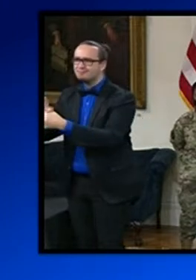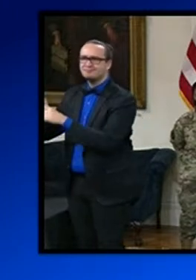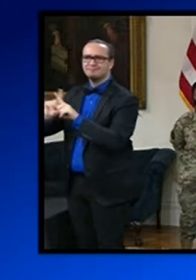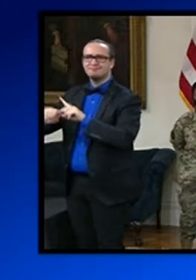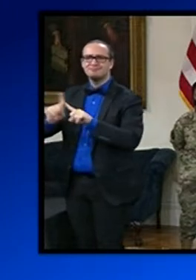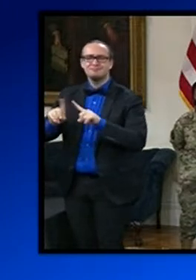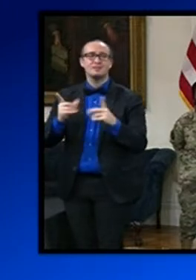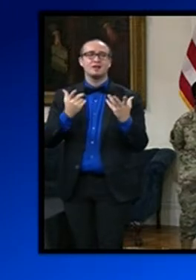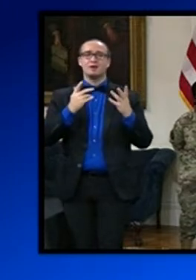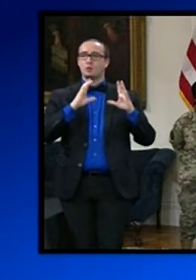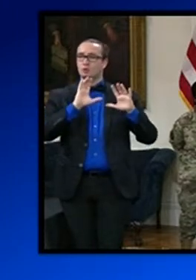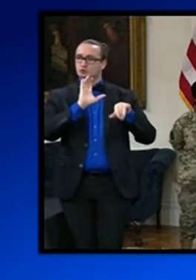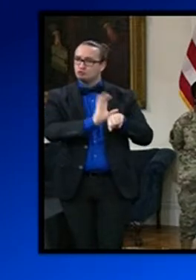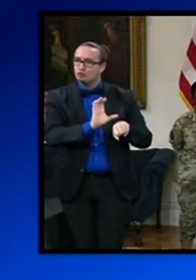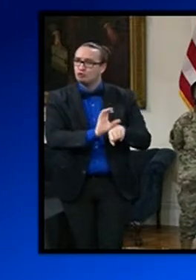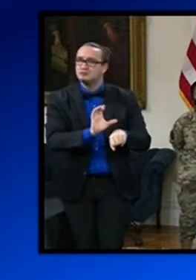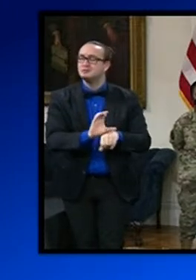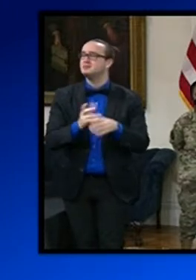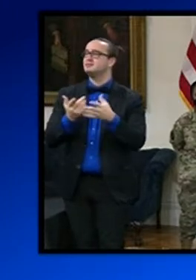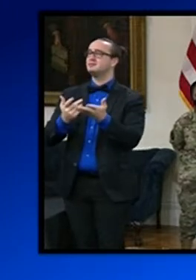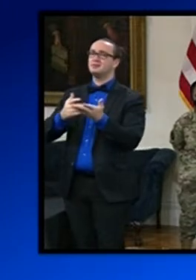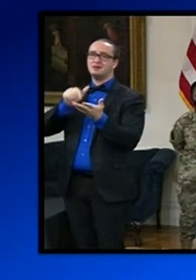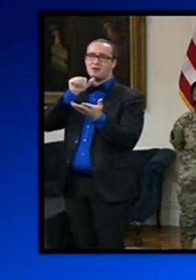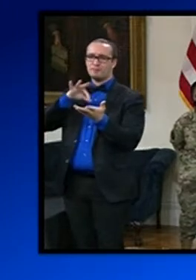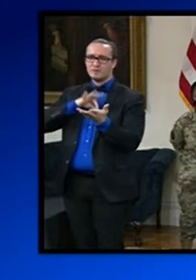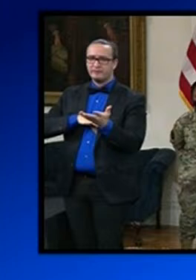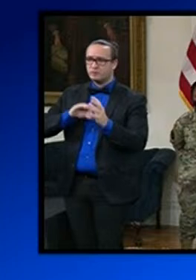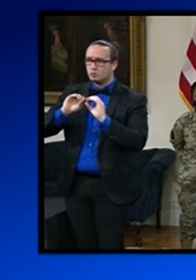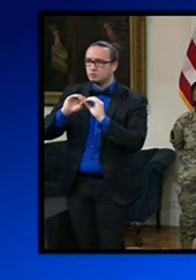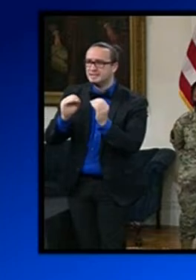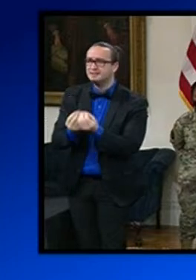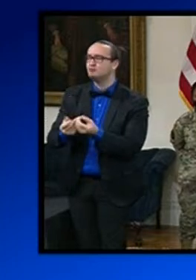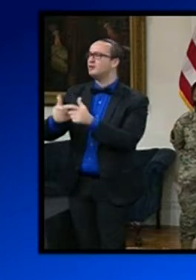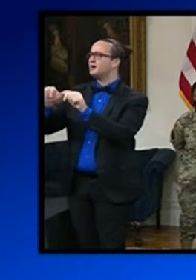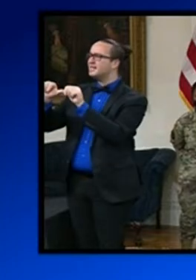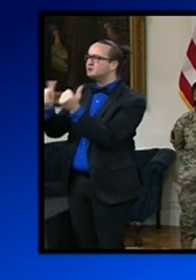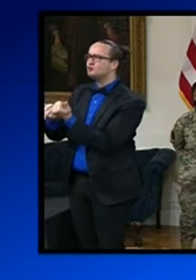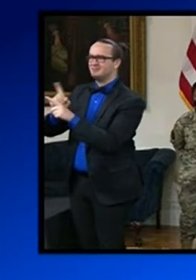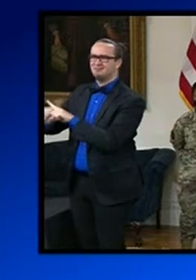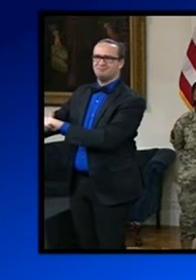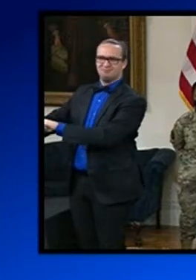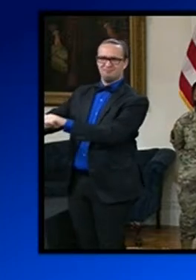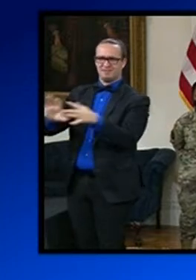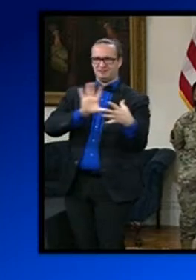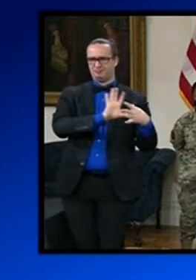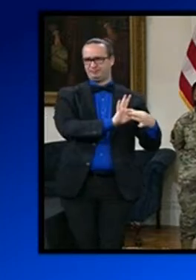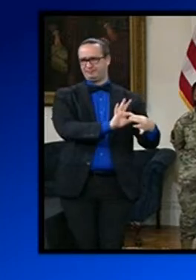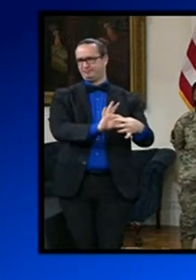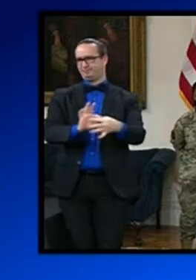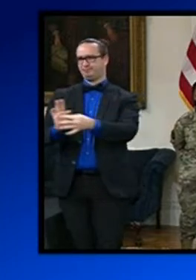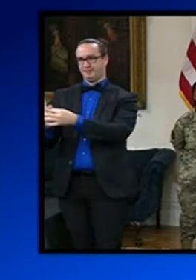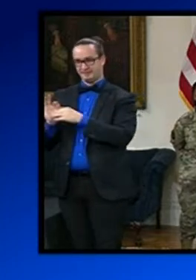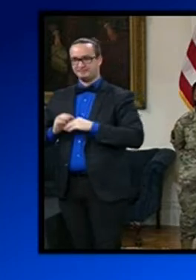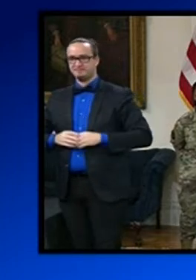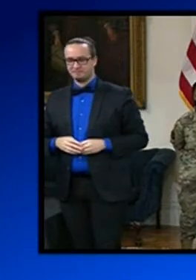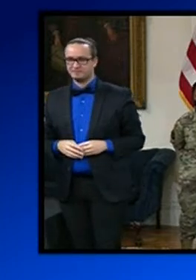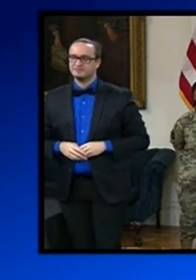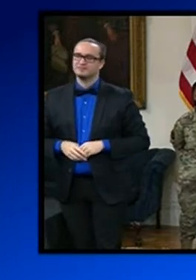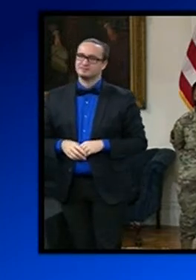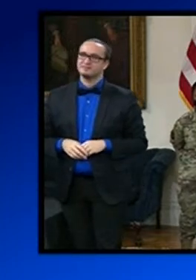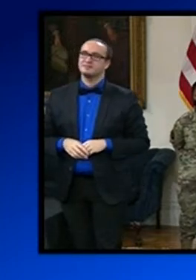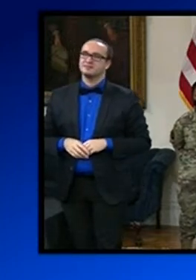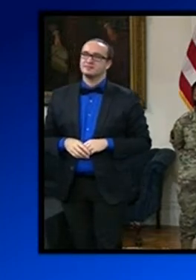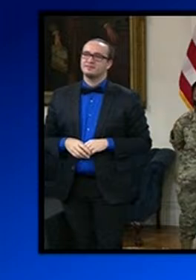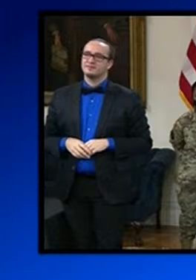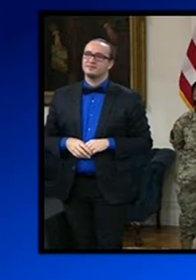digital divide, we established a COVID-19 vaccination call center to make vaccine appointments and